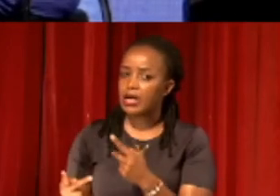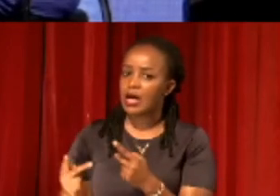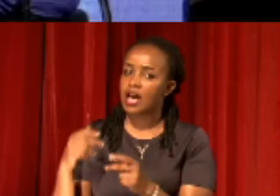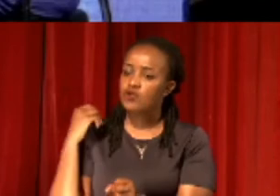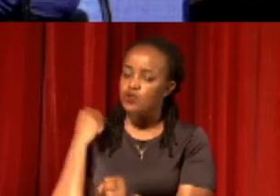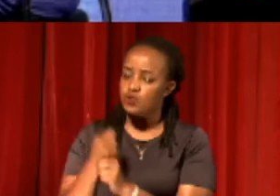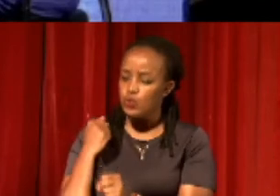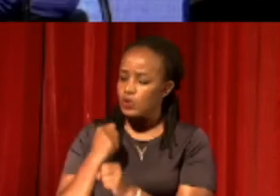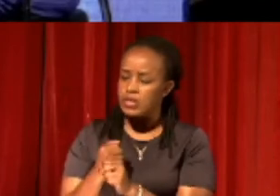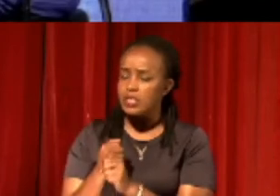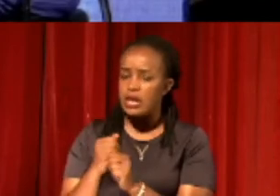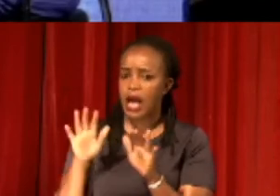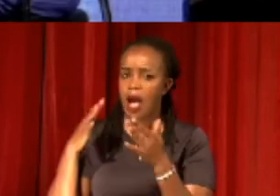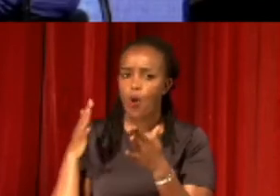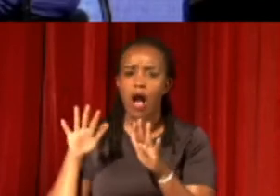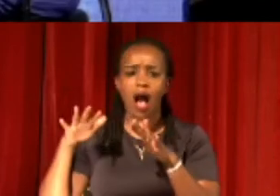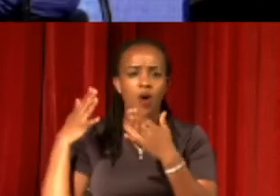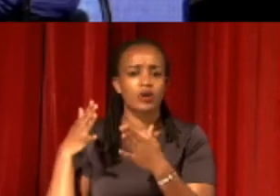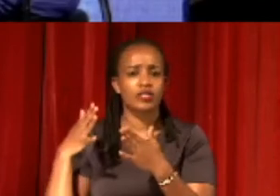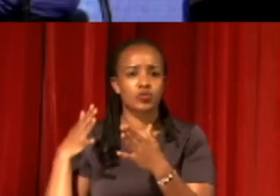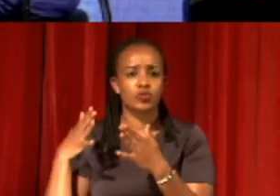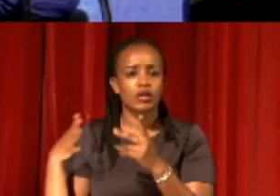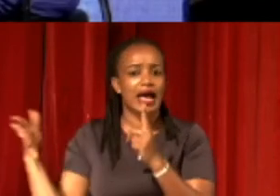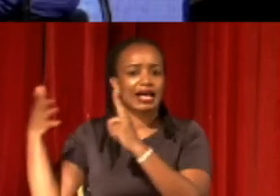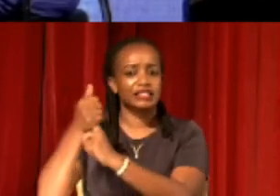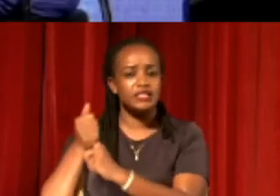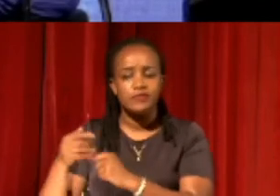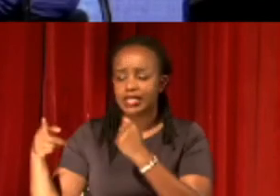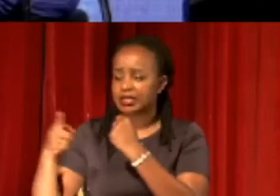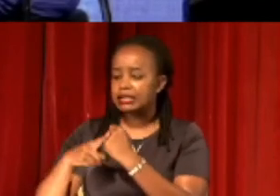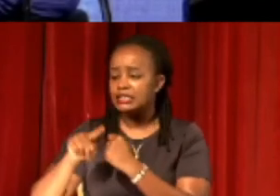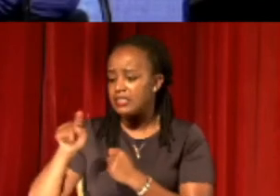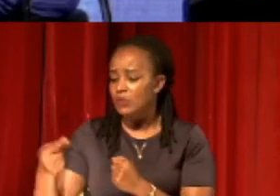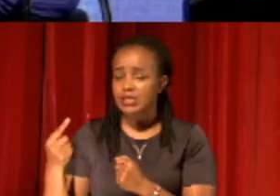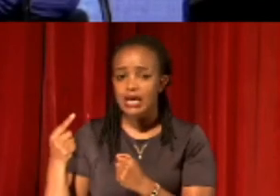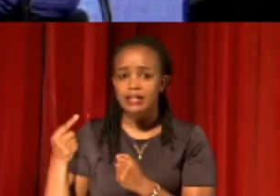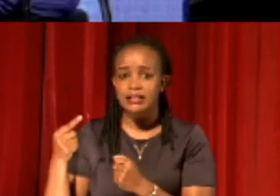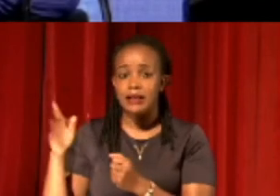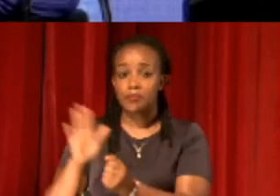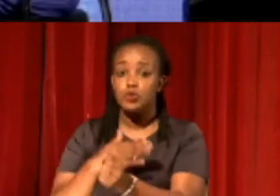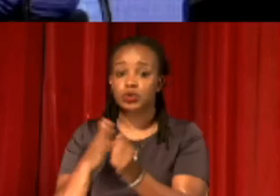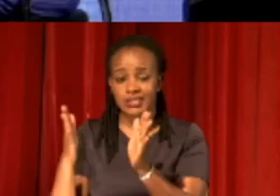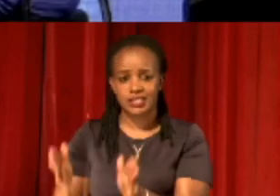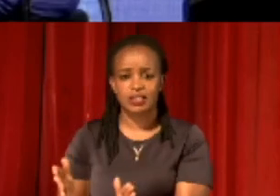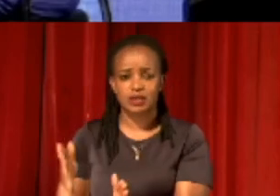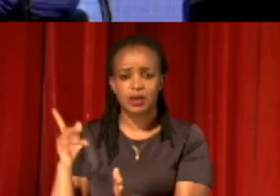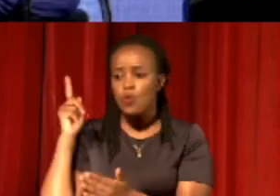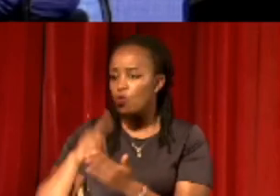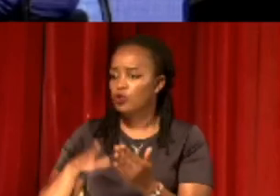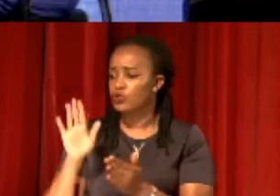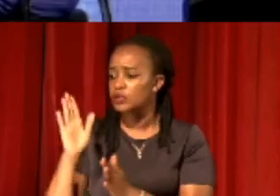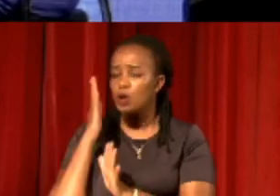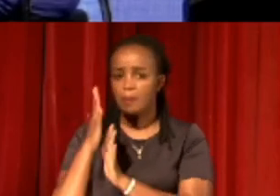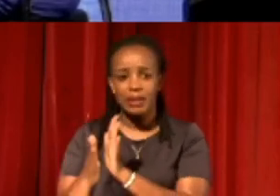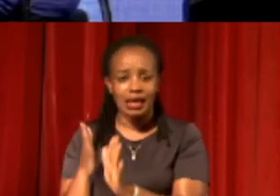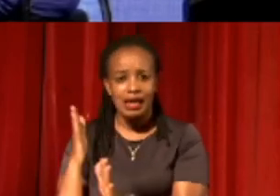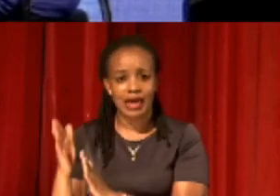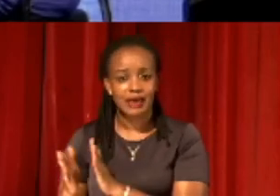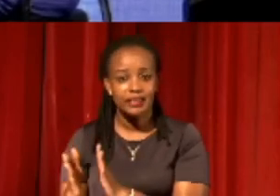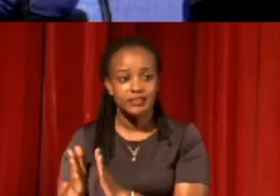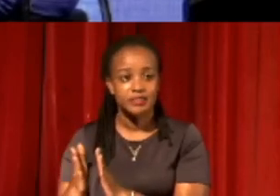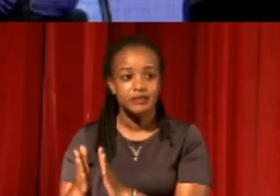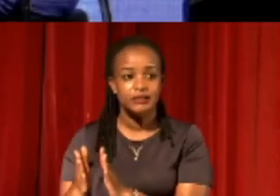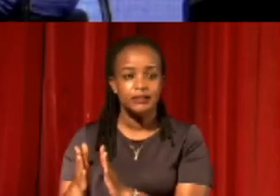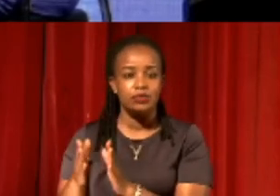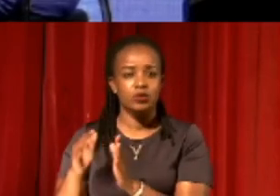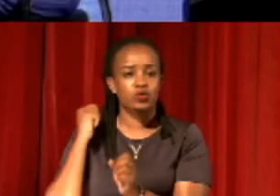out? How are you going to reach these 6,000 plus artists? Mm-hmm. What's your do they come to you? Do they